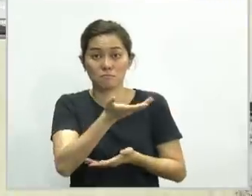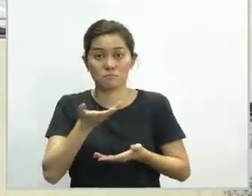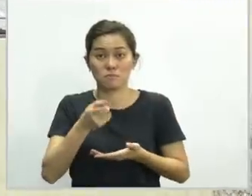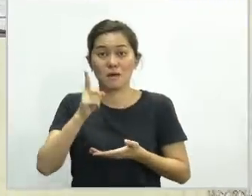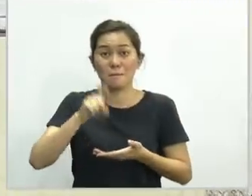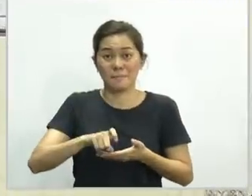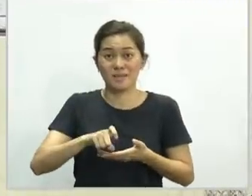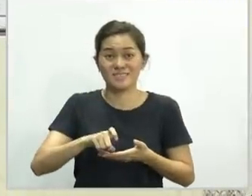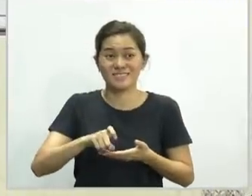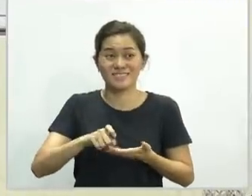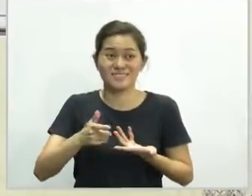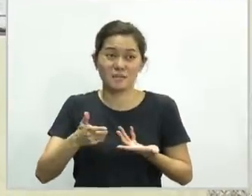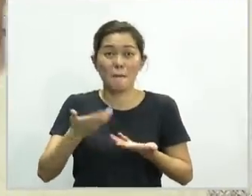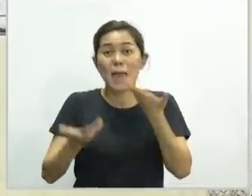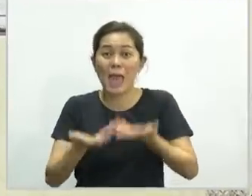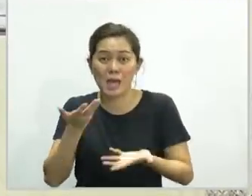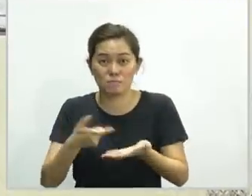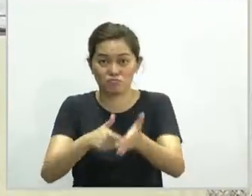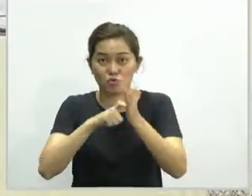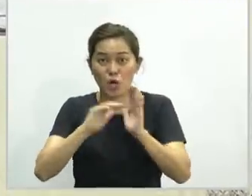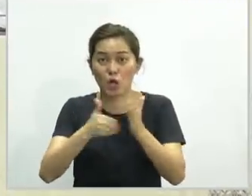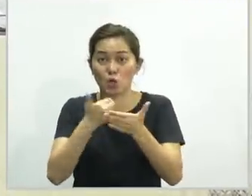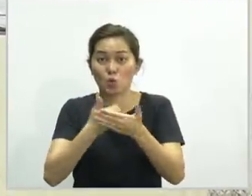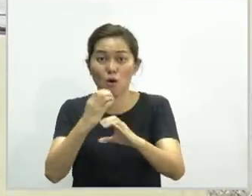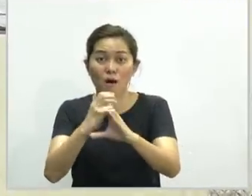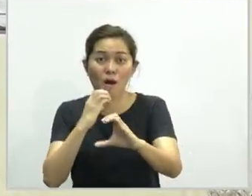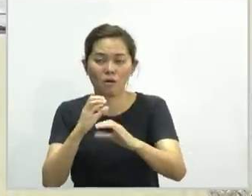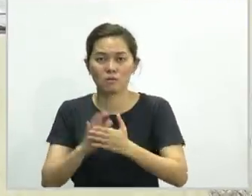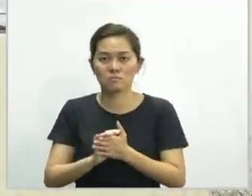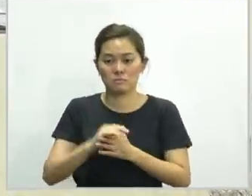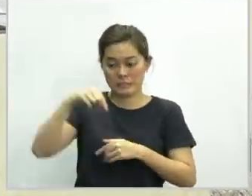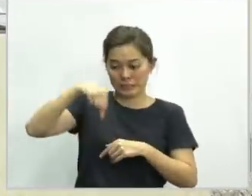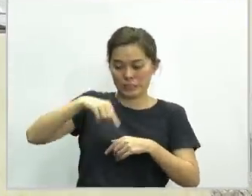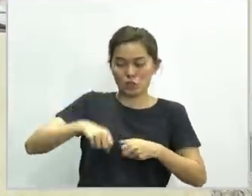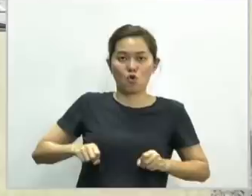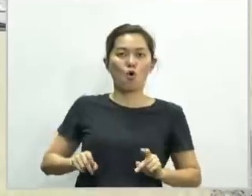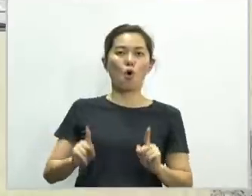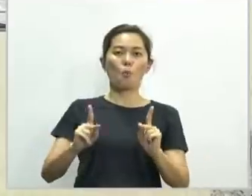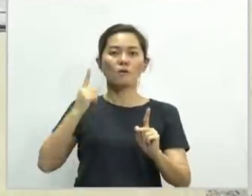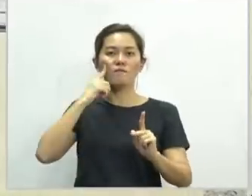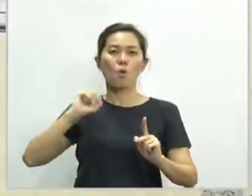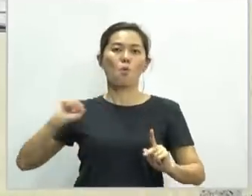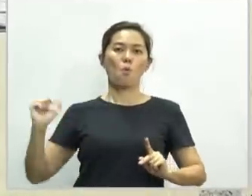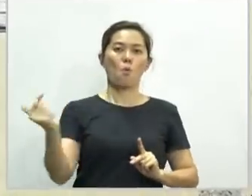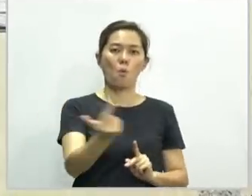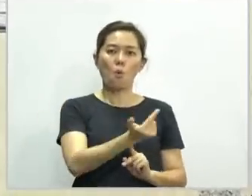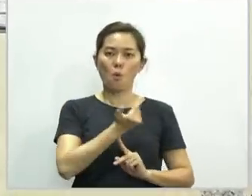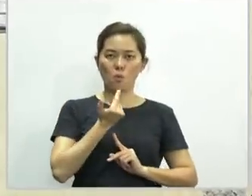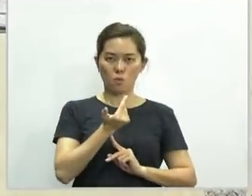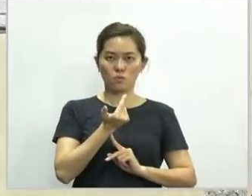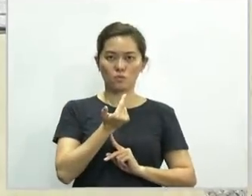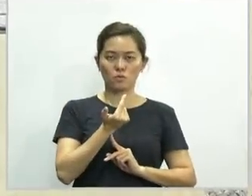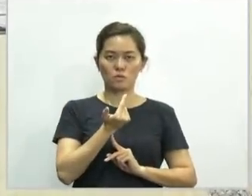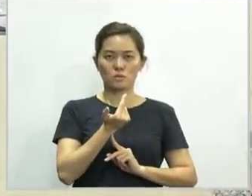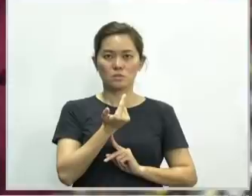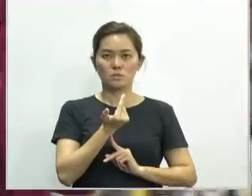need a new car. This is an opportunity for all of us